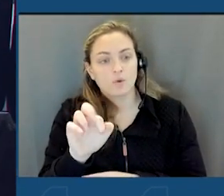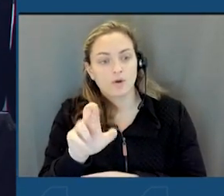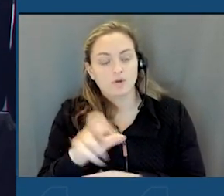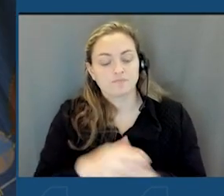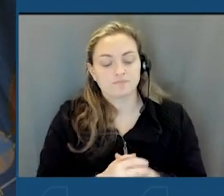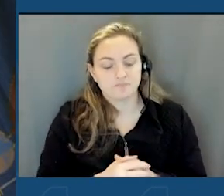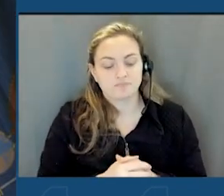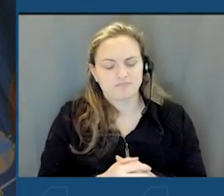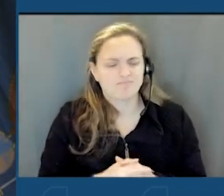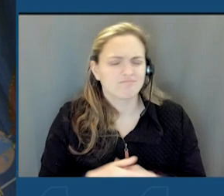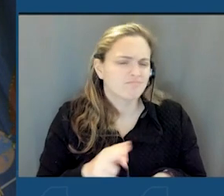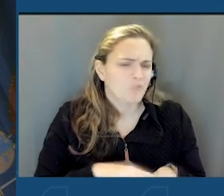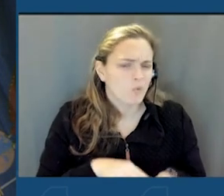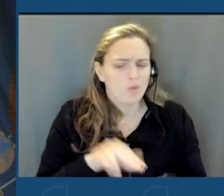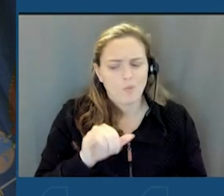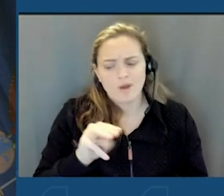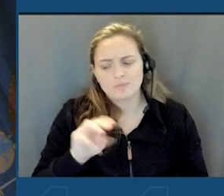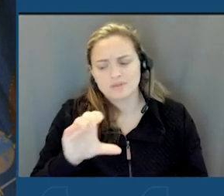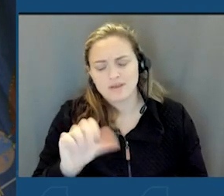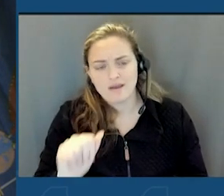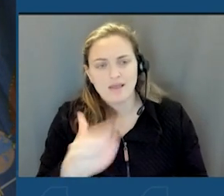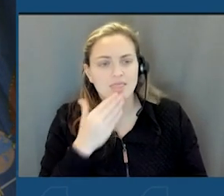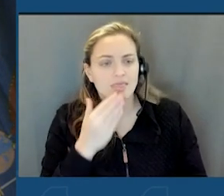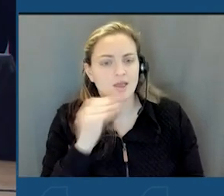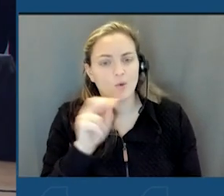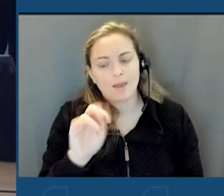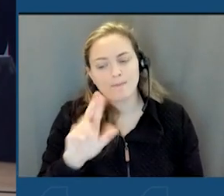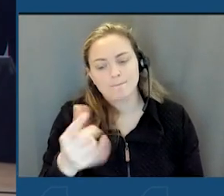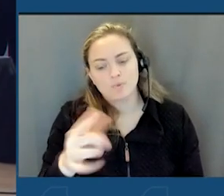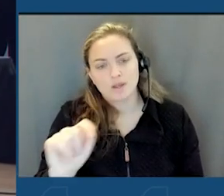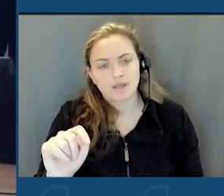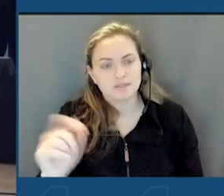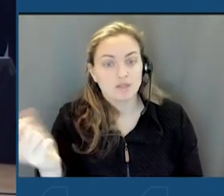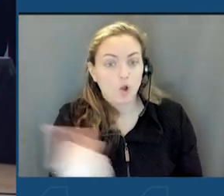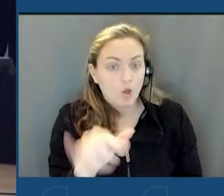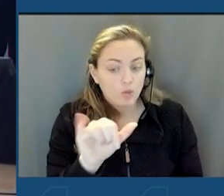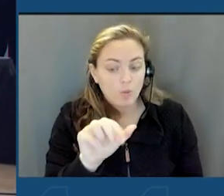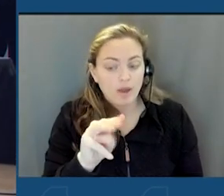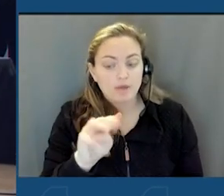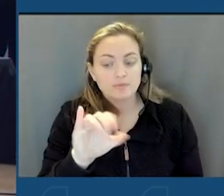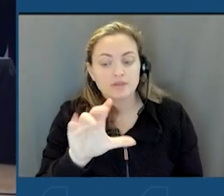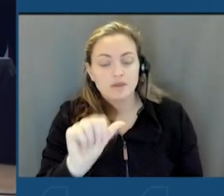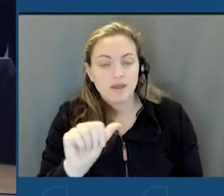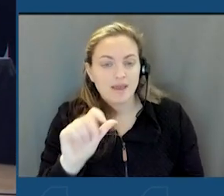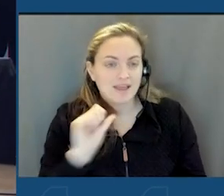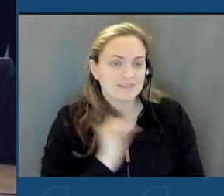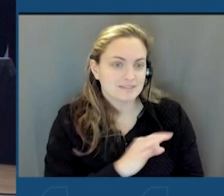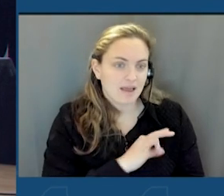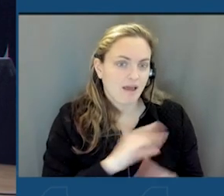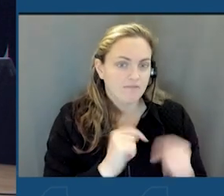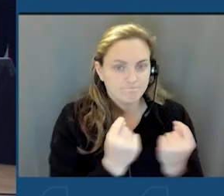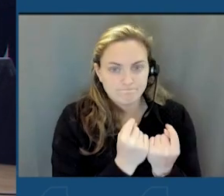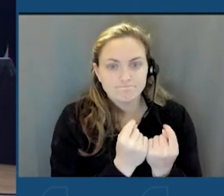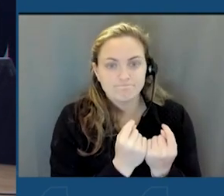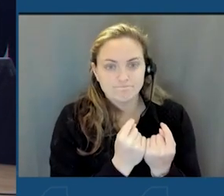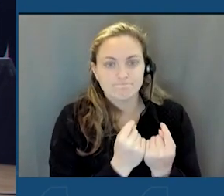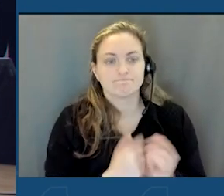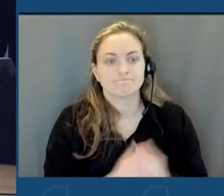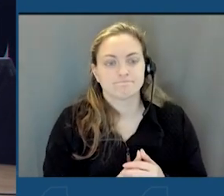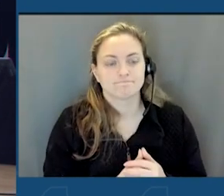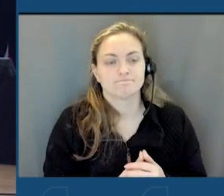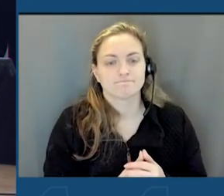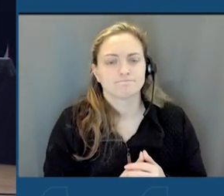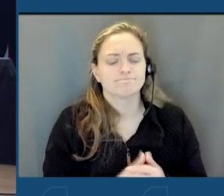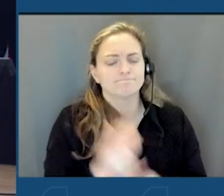Of course, we're at the YMCA. I want to thank Ann Brigas and all the YMCA staff and team. You heard the